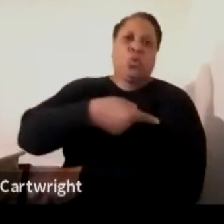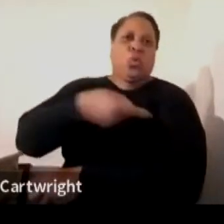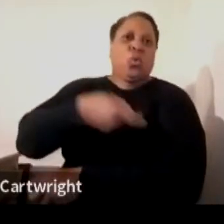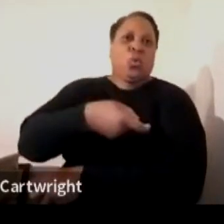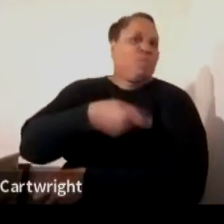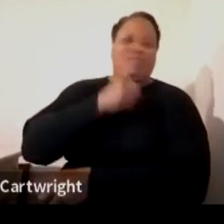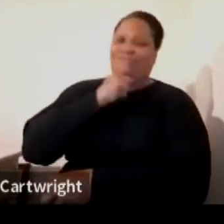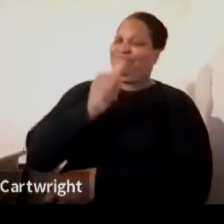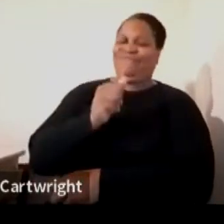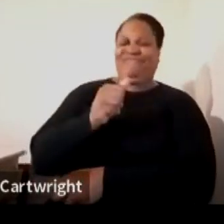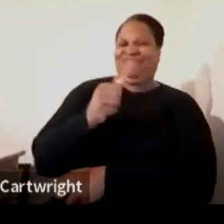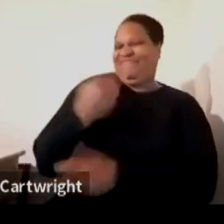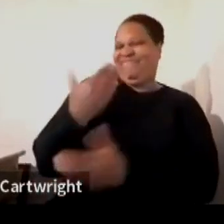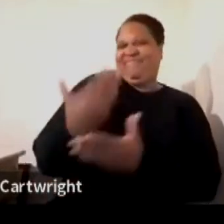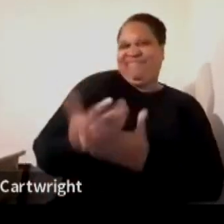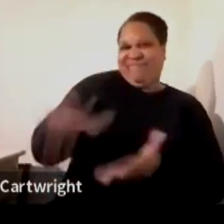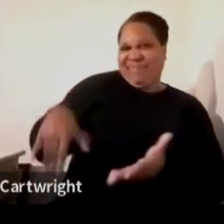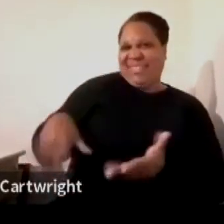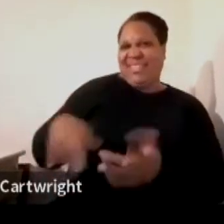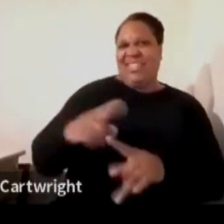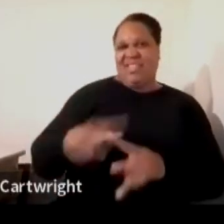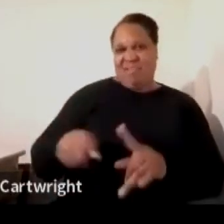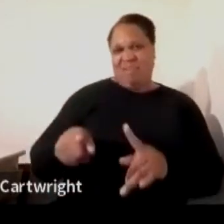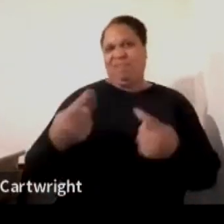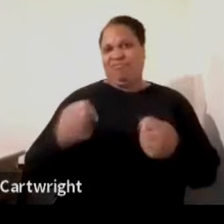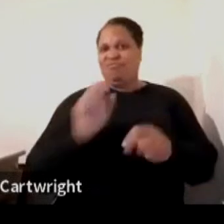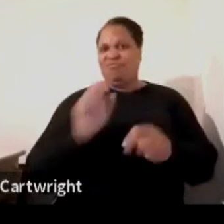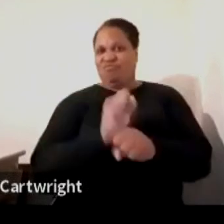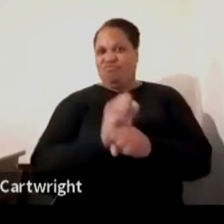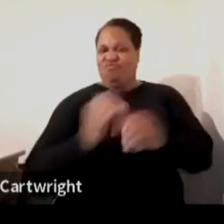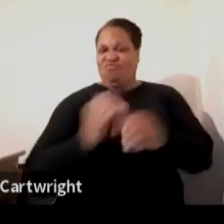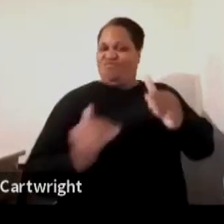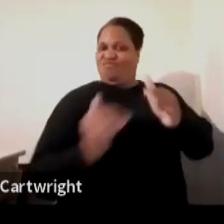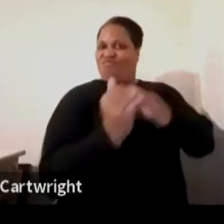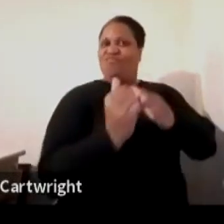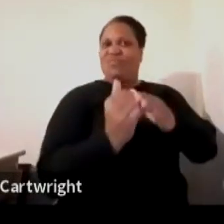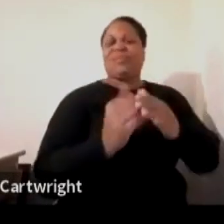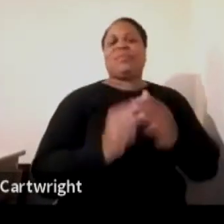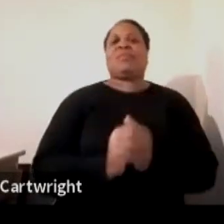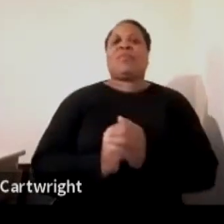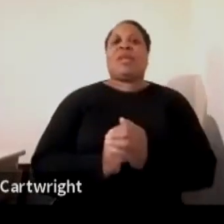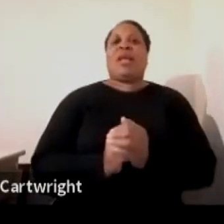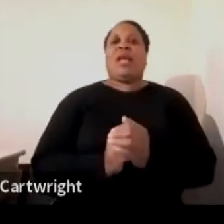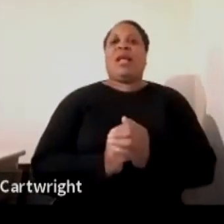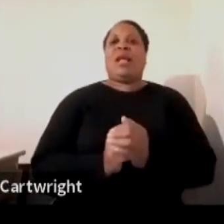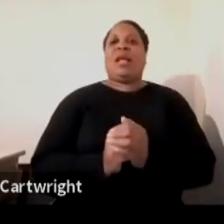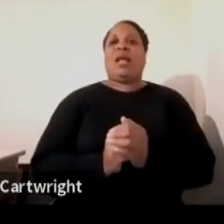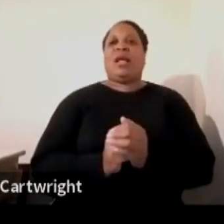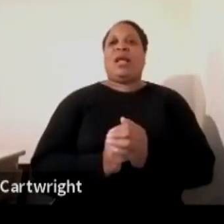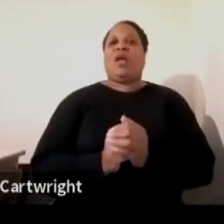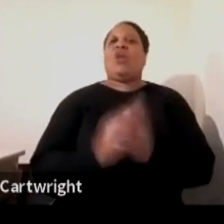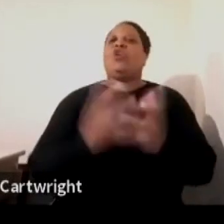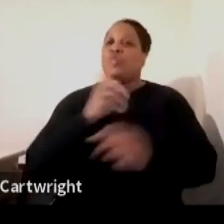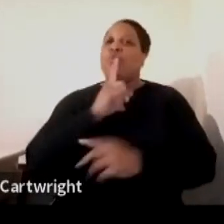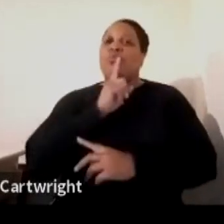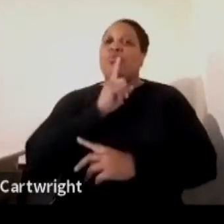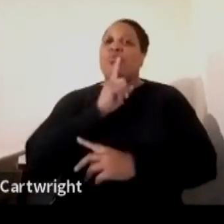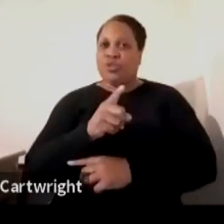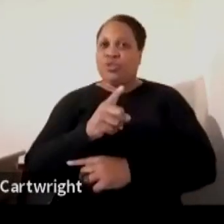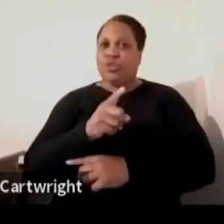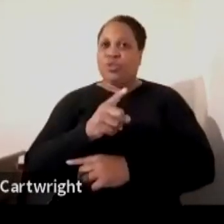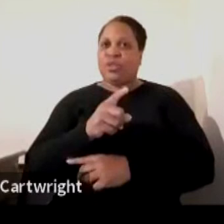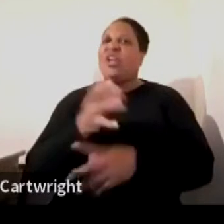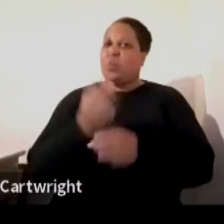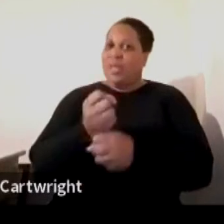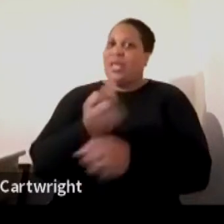but striving for that. And so just so that we're clear, And as we're getting the